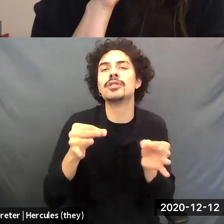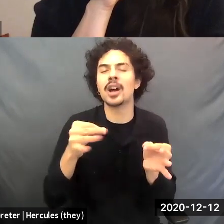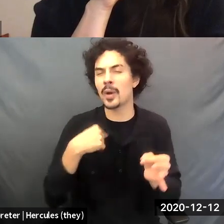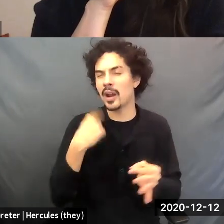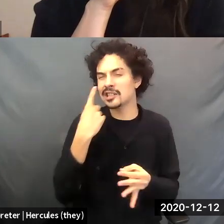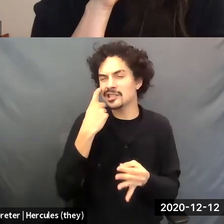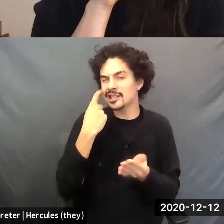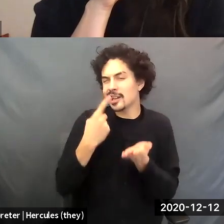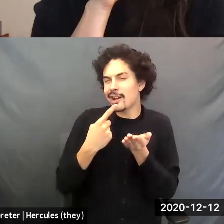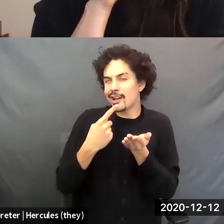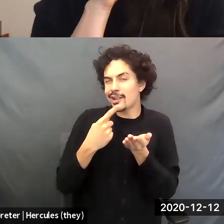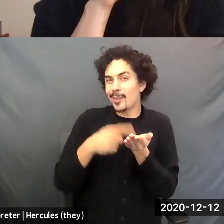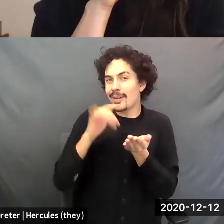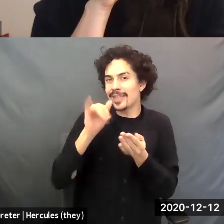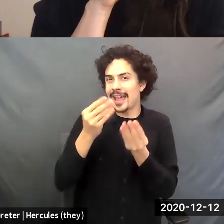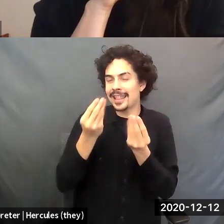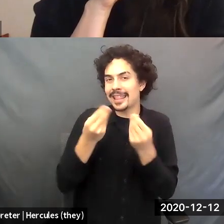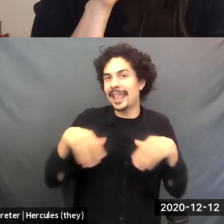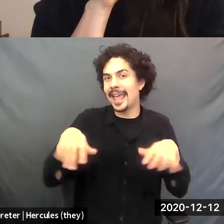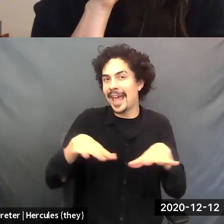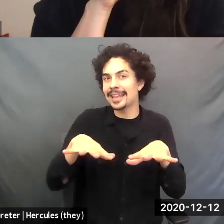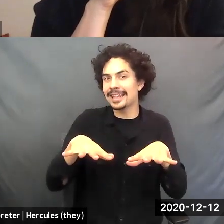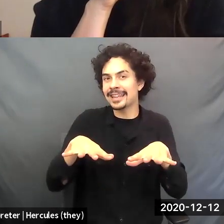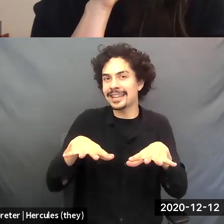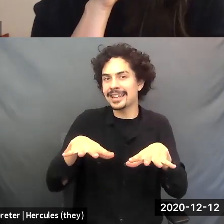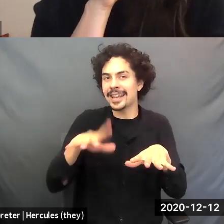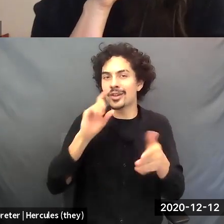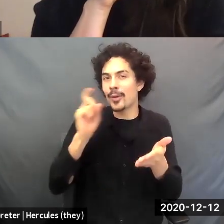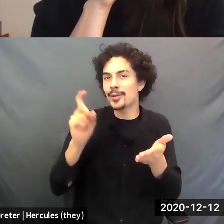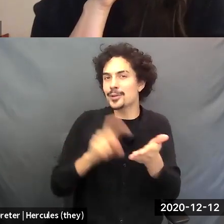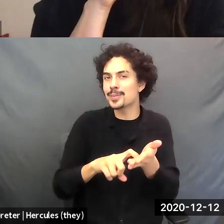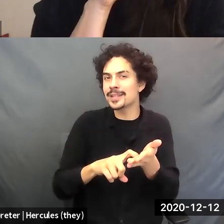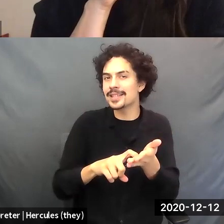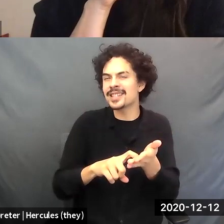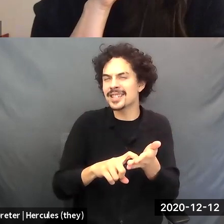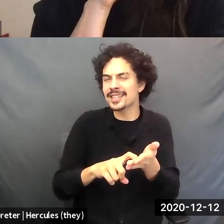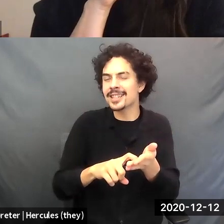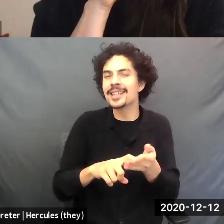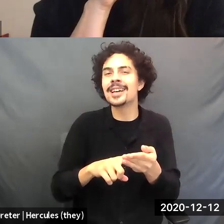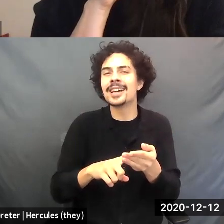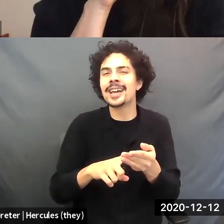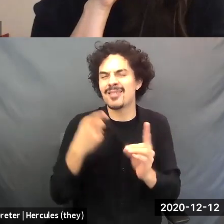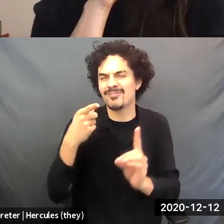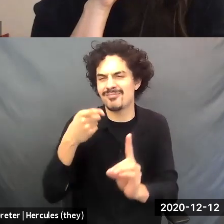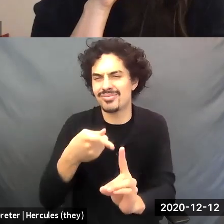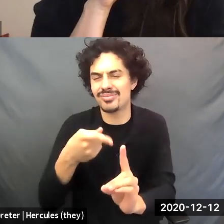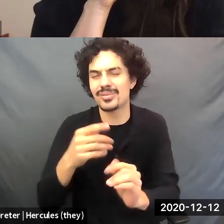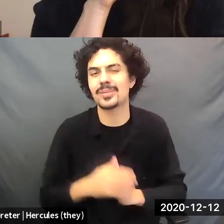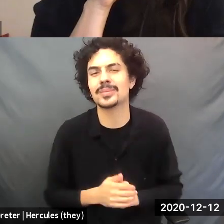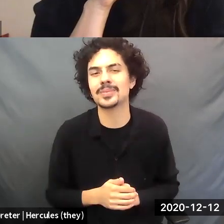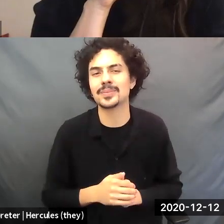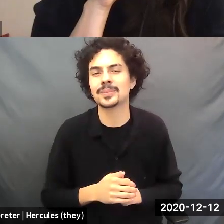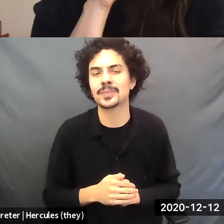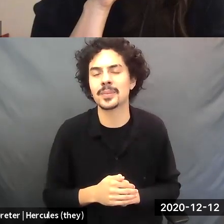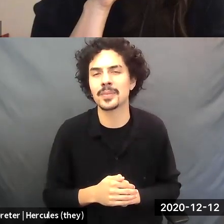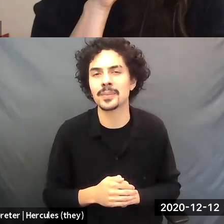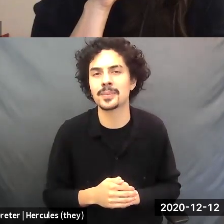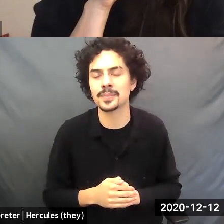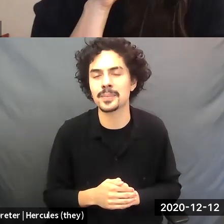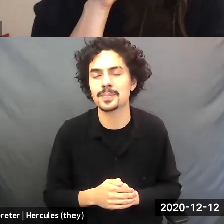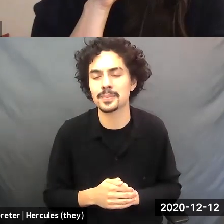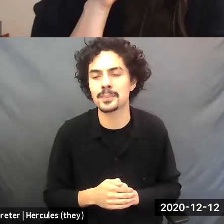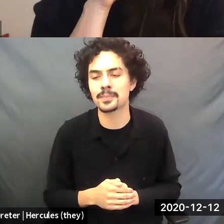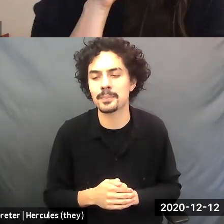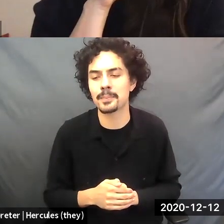bit, um, outside of this kind of formal presentation. And a question that we have, that I know a lot of, um,